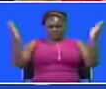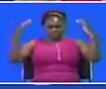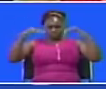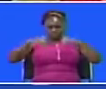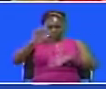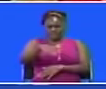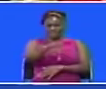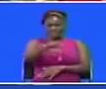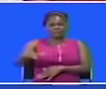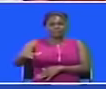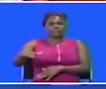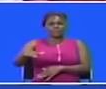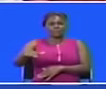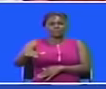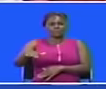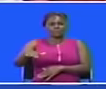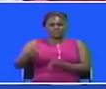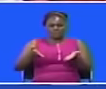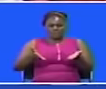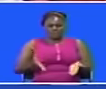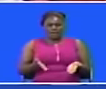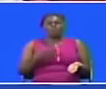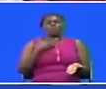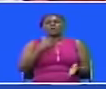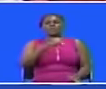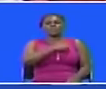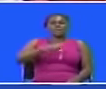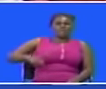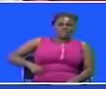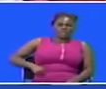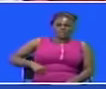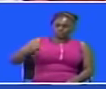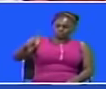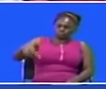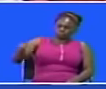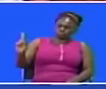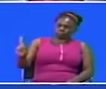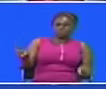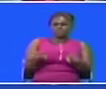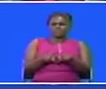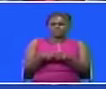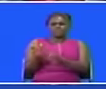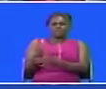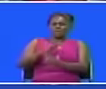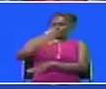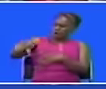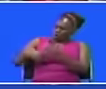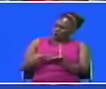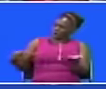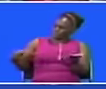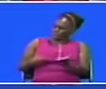of the National Assembly, and now want the Senate to endorse the same on Thursday. All